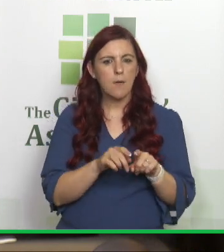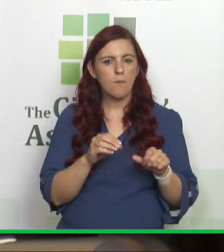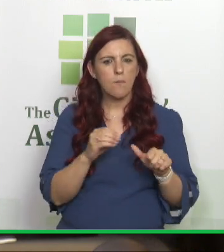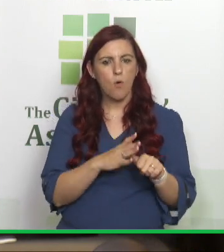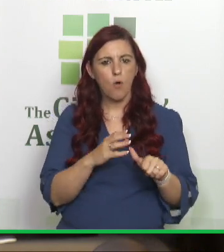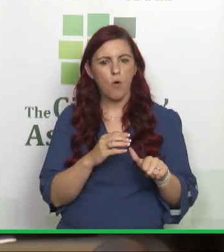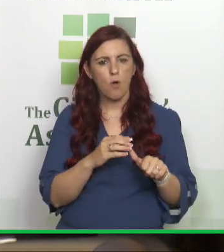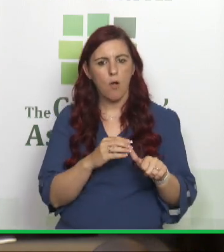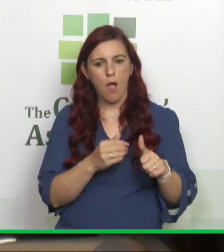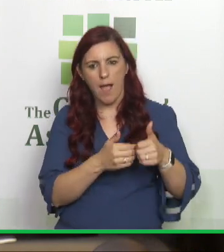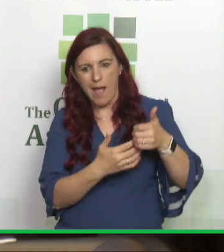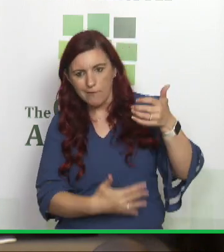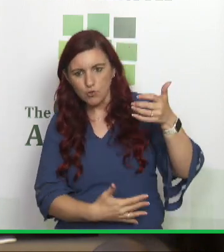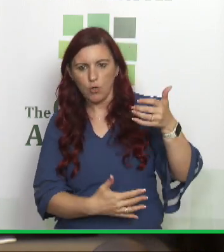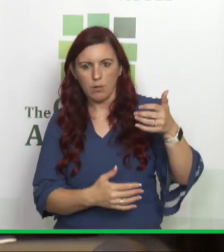conviction.